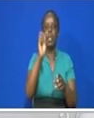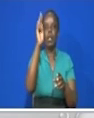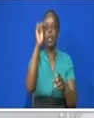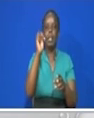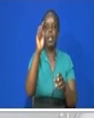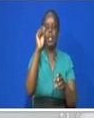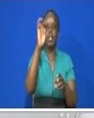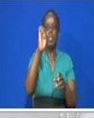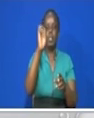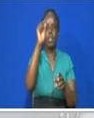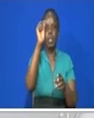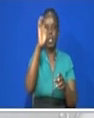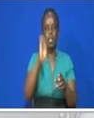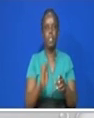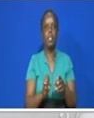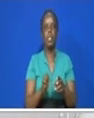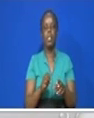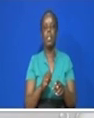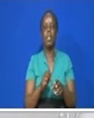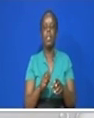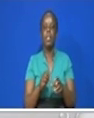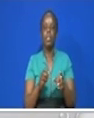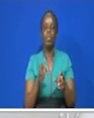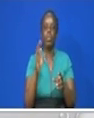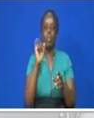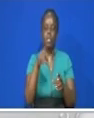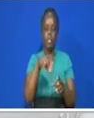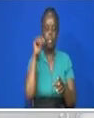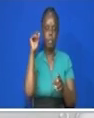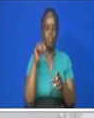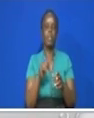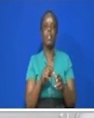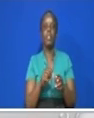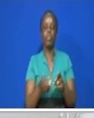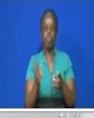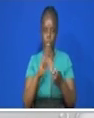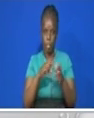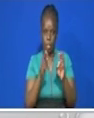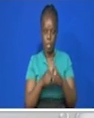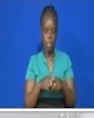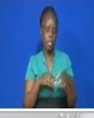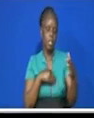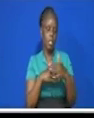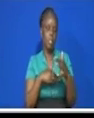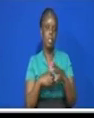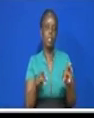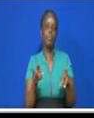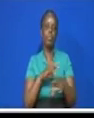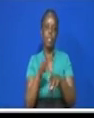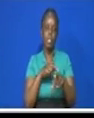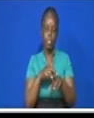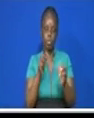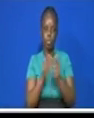identify is to associate someone or something closely with. So we'll be associating those nations with